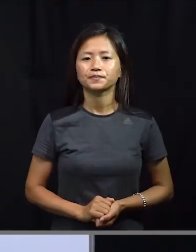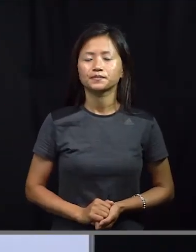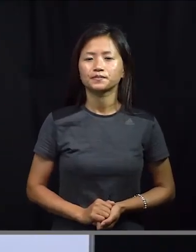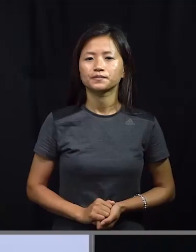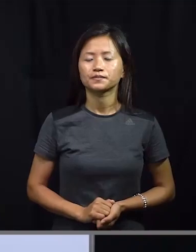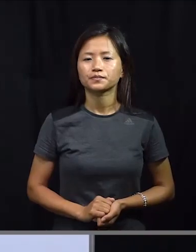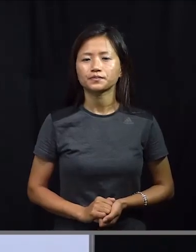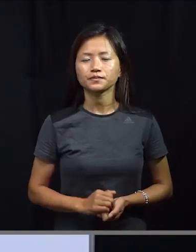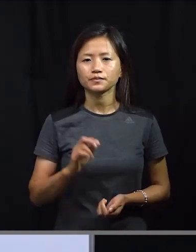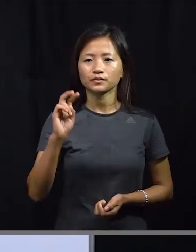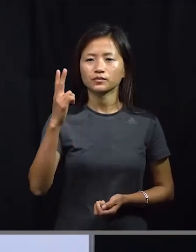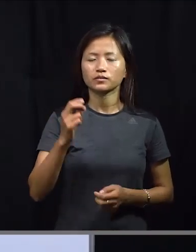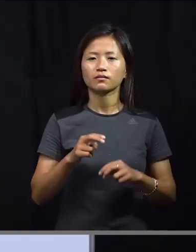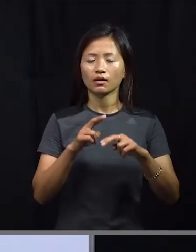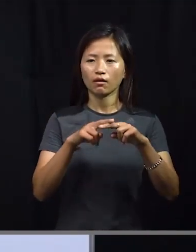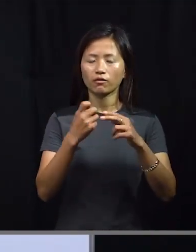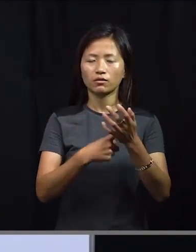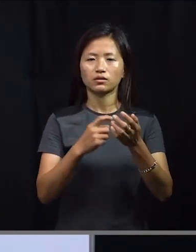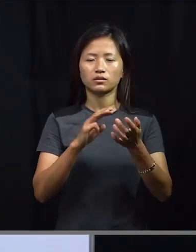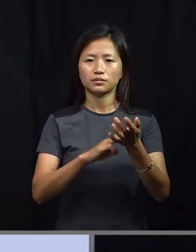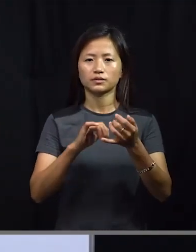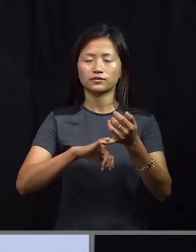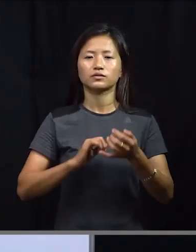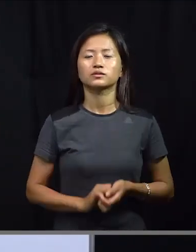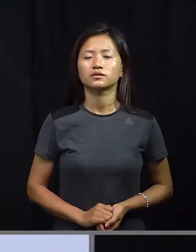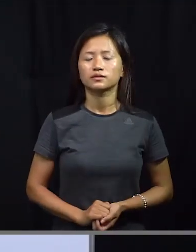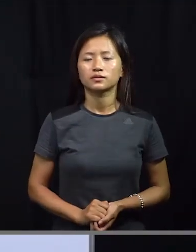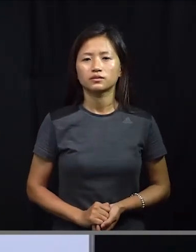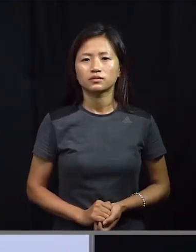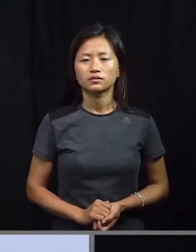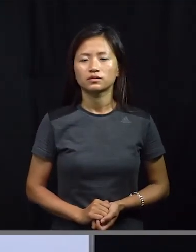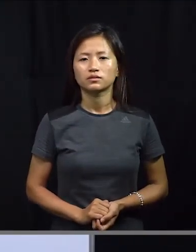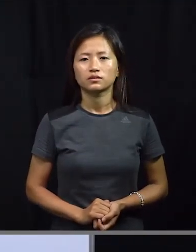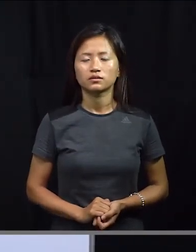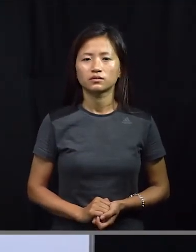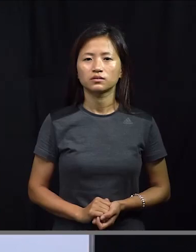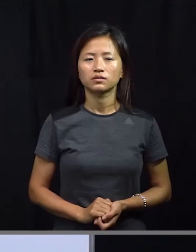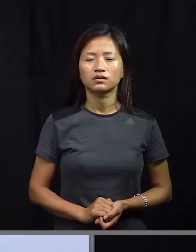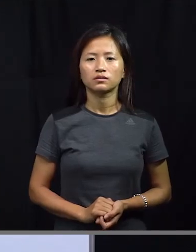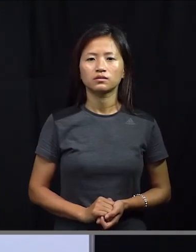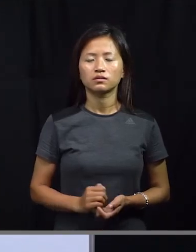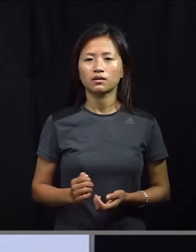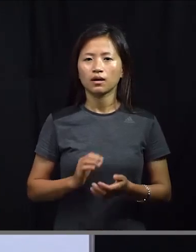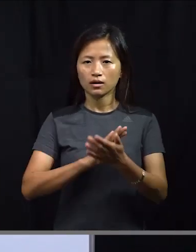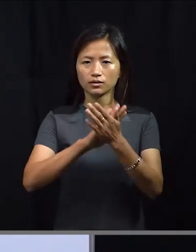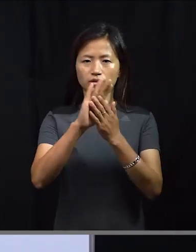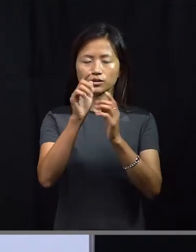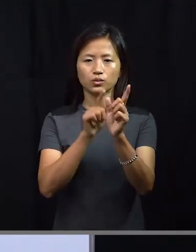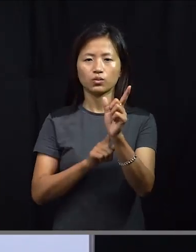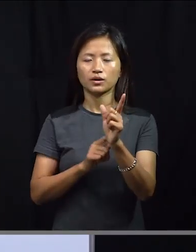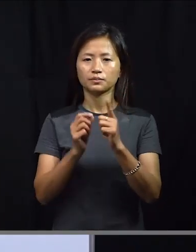two forms of marriage again among the Hindus which I would like to discuss with you. The first one is called as